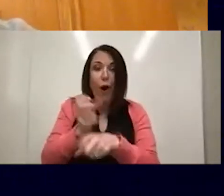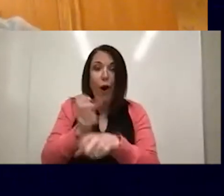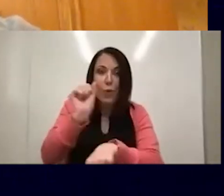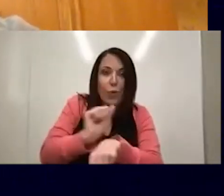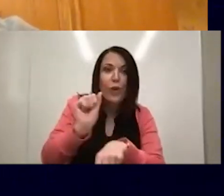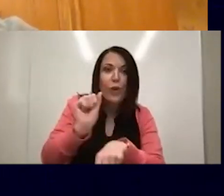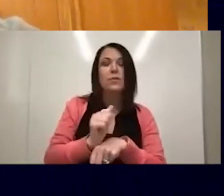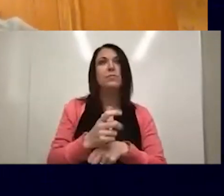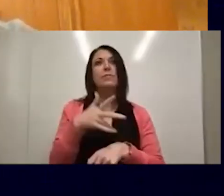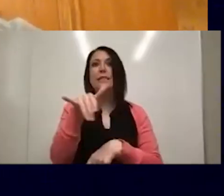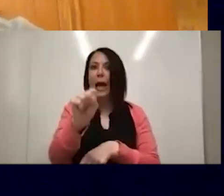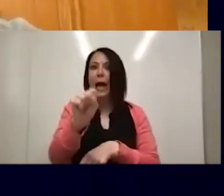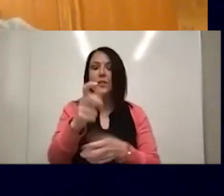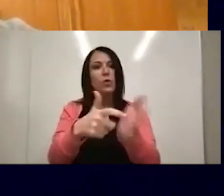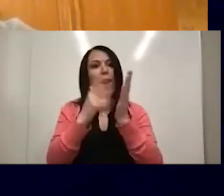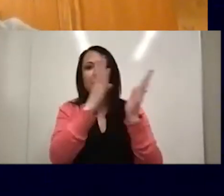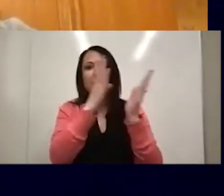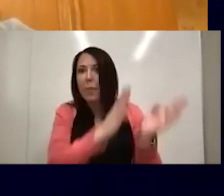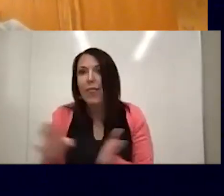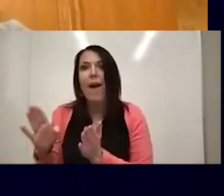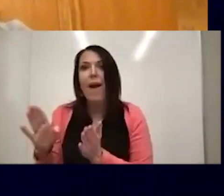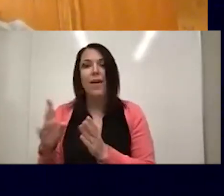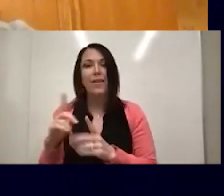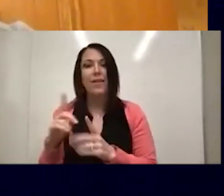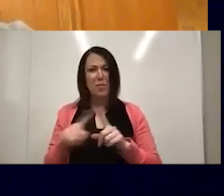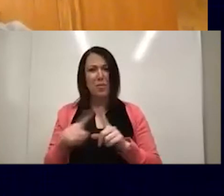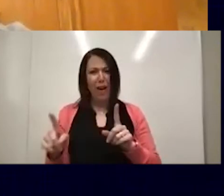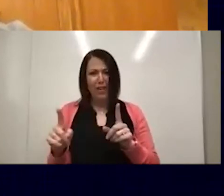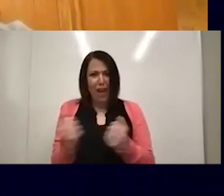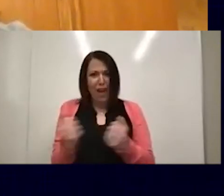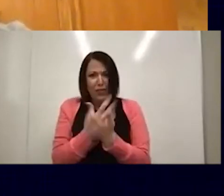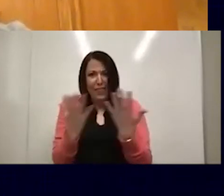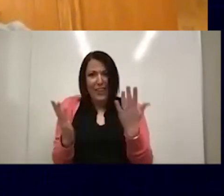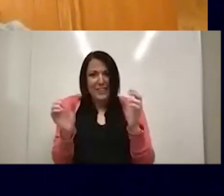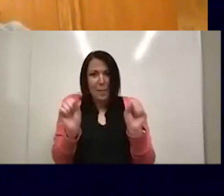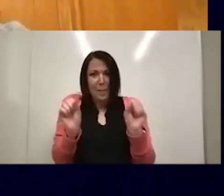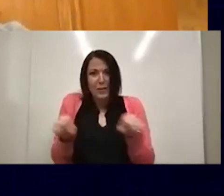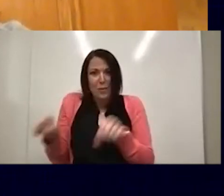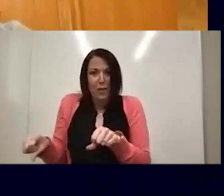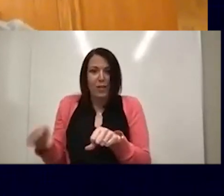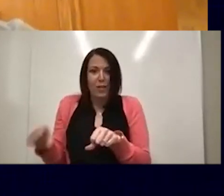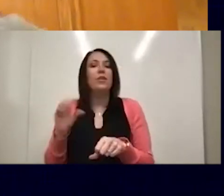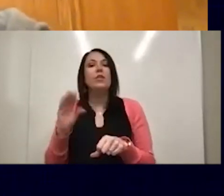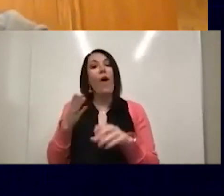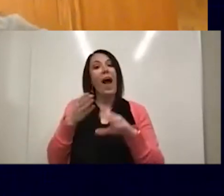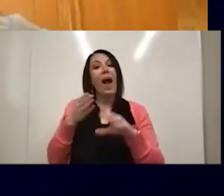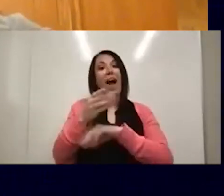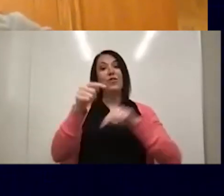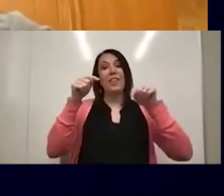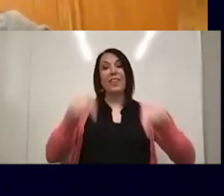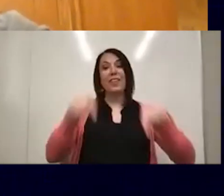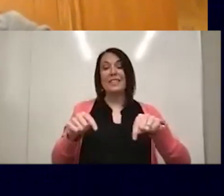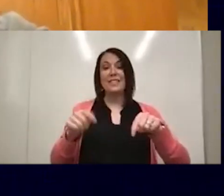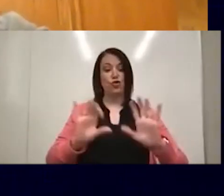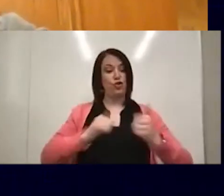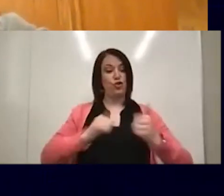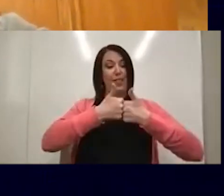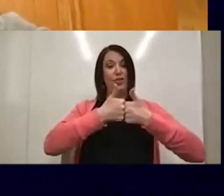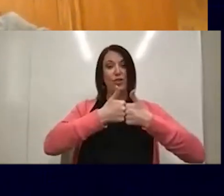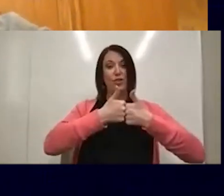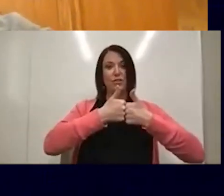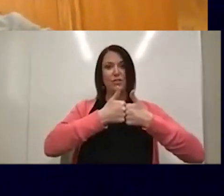me after to look at any other mountain they have in their life and go, it can't be as hard as